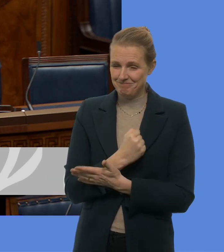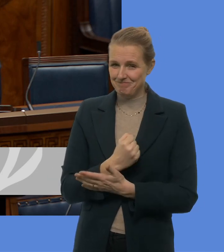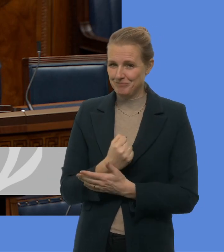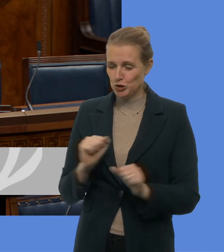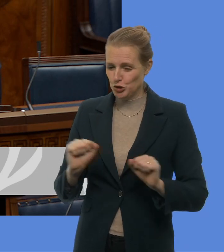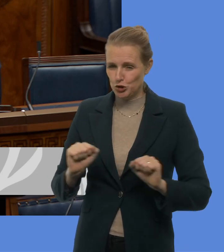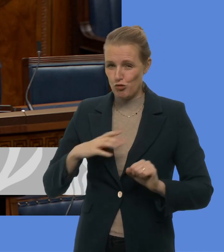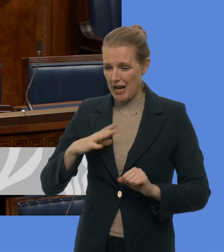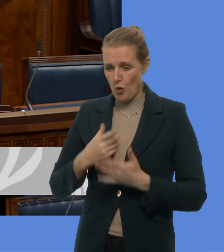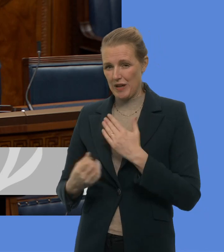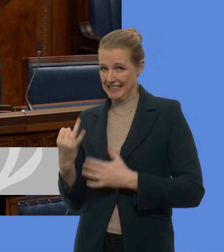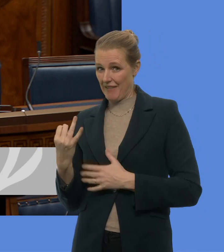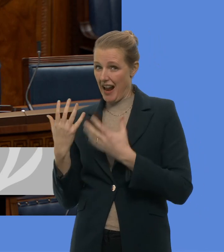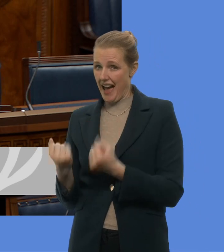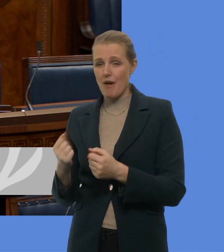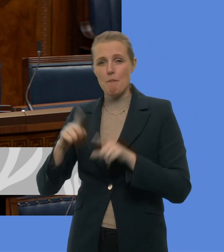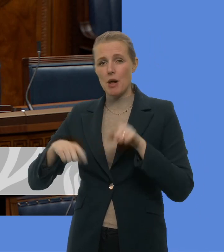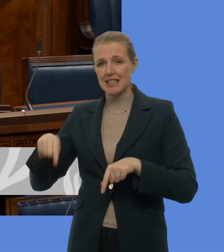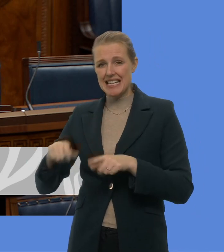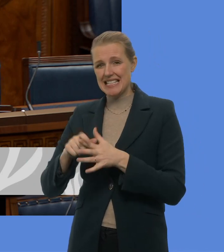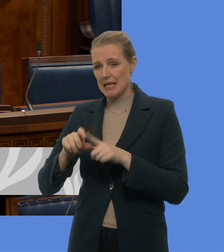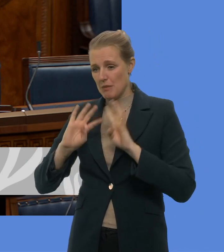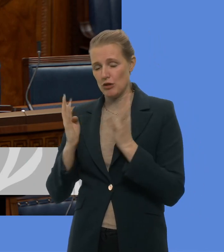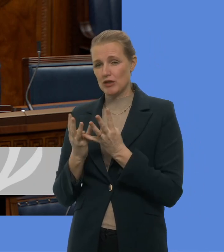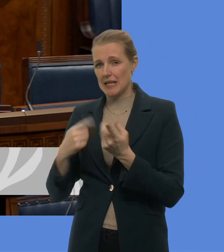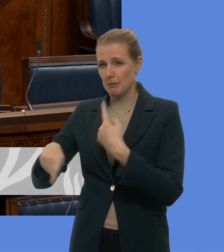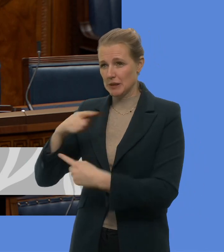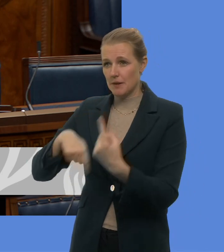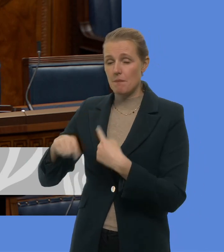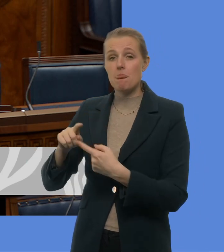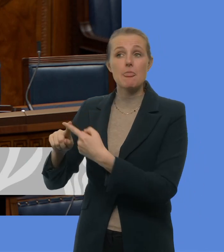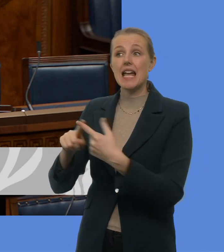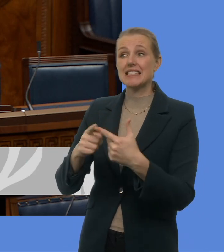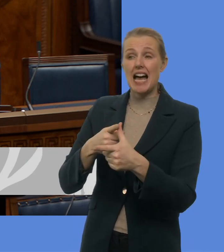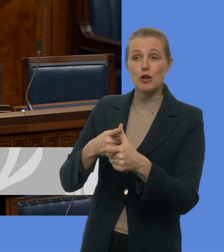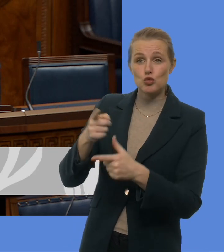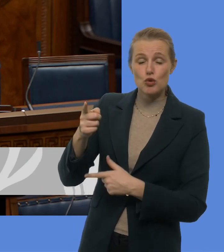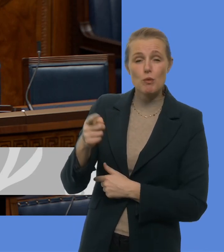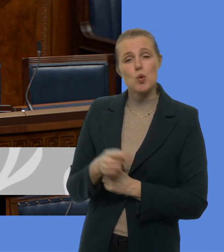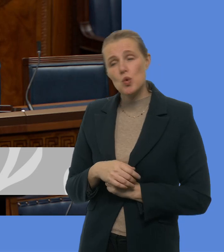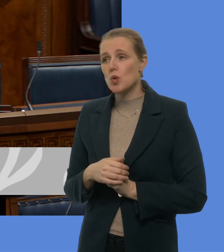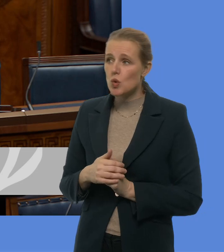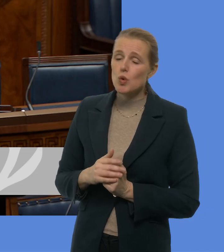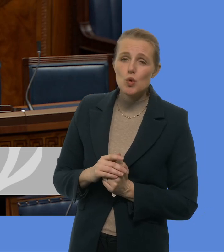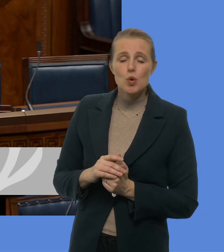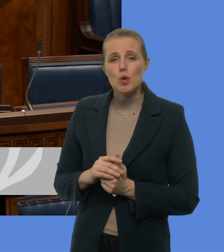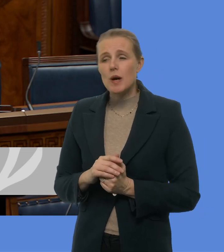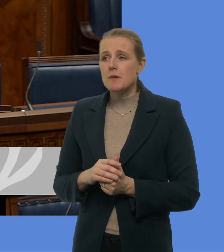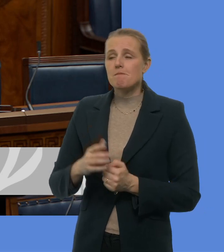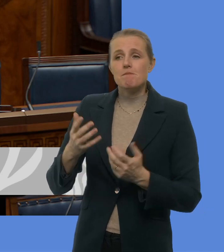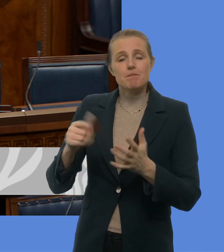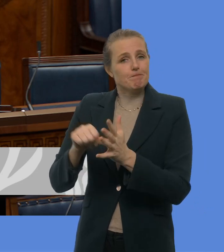case. So East Antrim is certainly far from in the worst position of the remaining GP